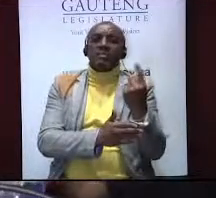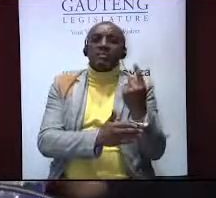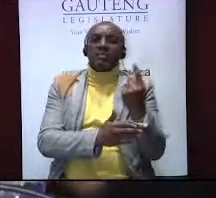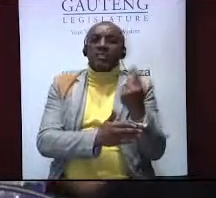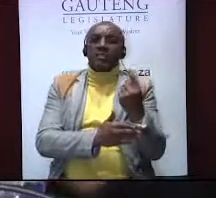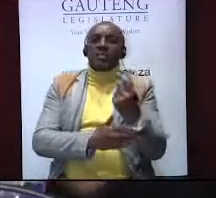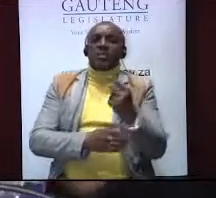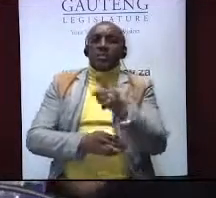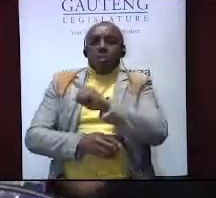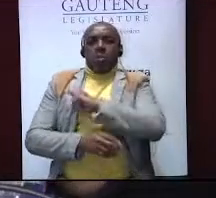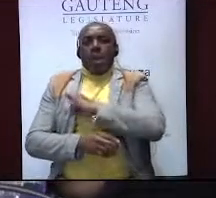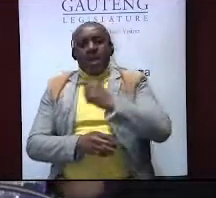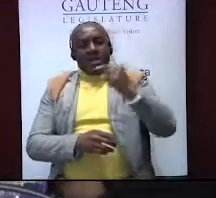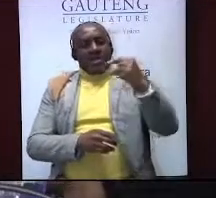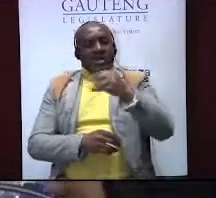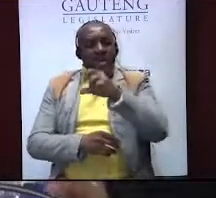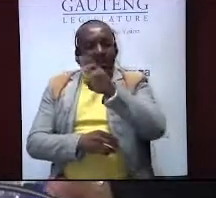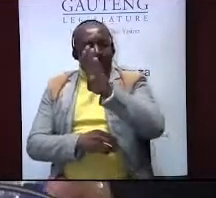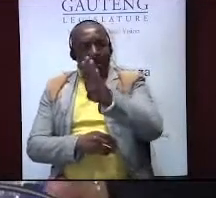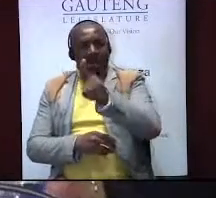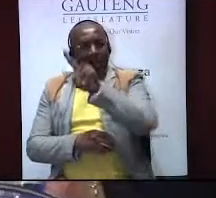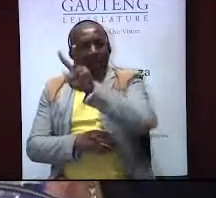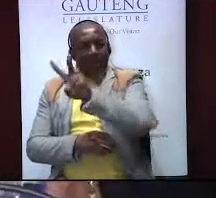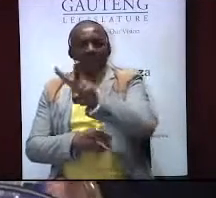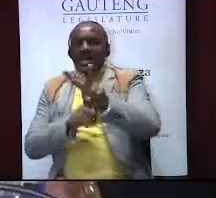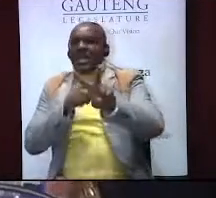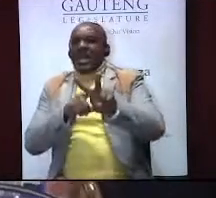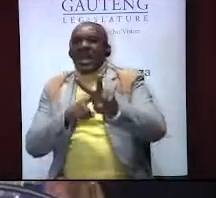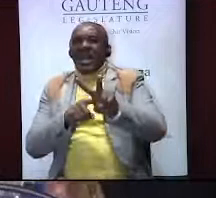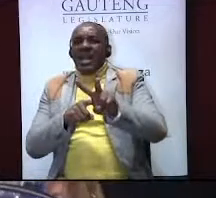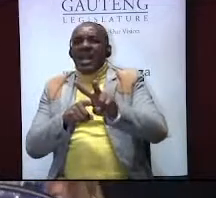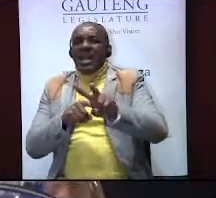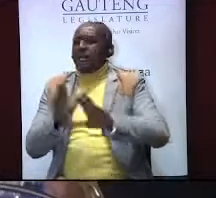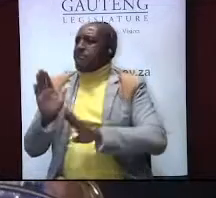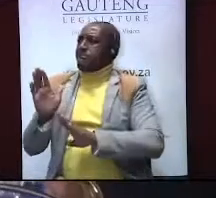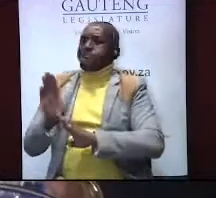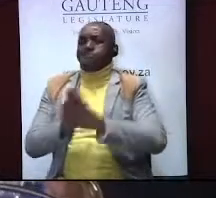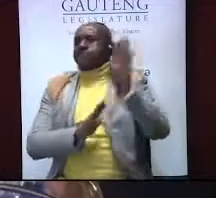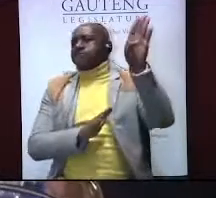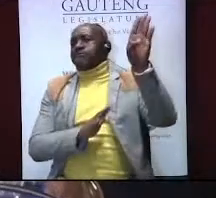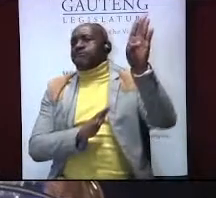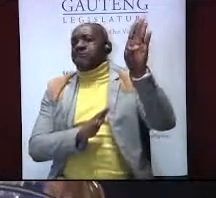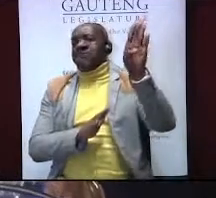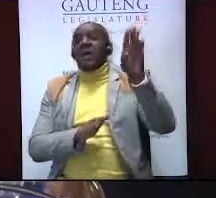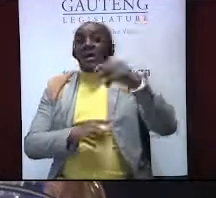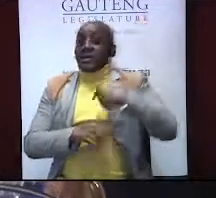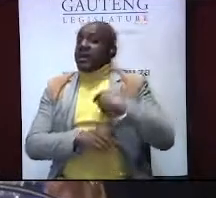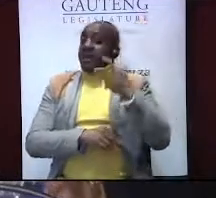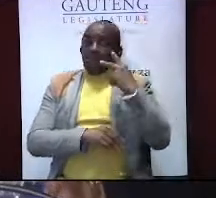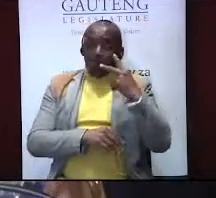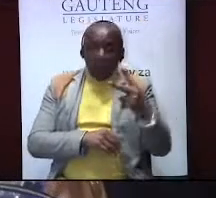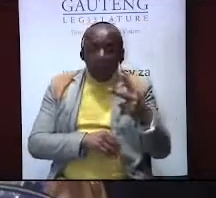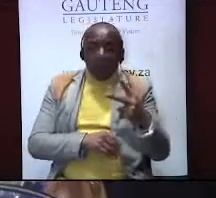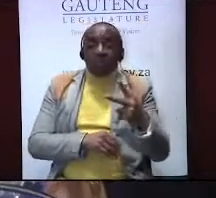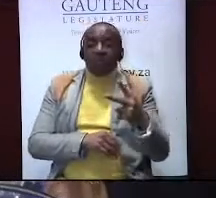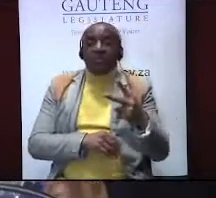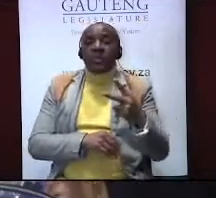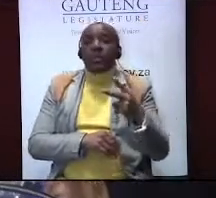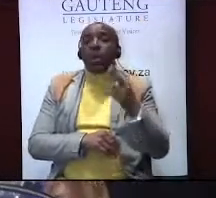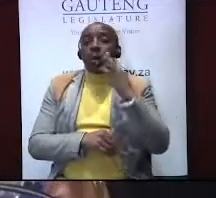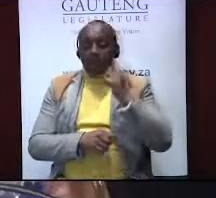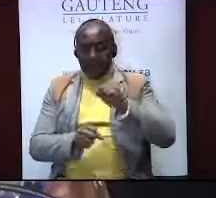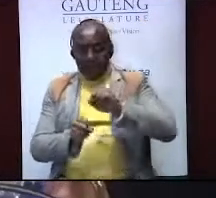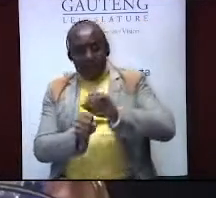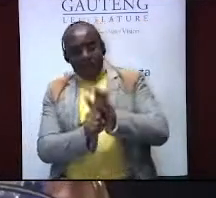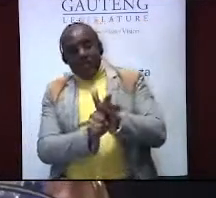of why gender-based violence has escalated so much. We've seen that when